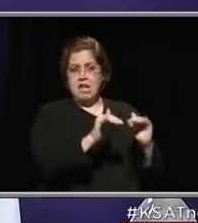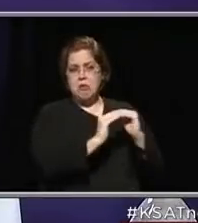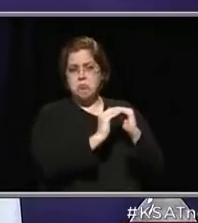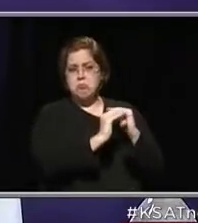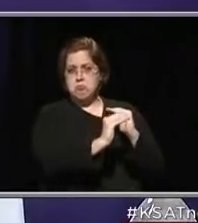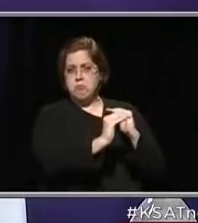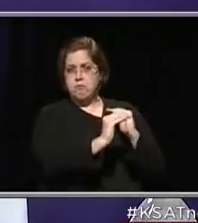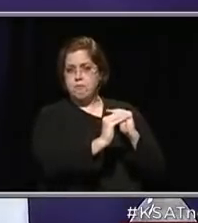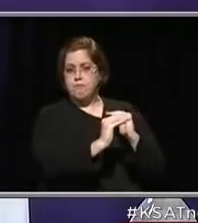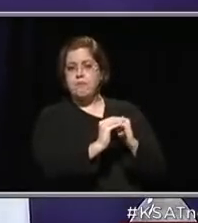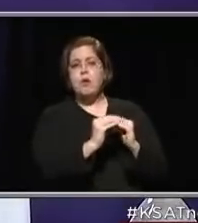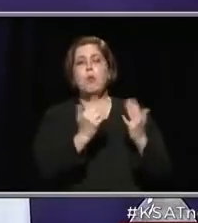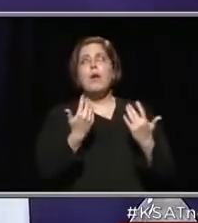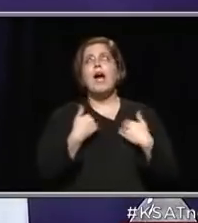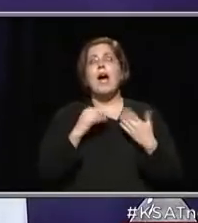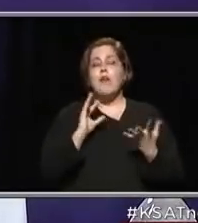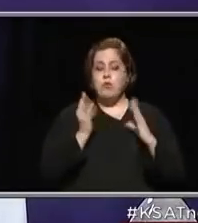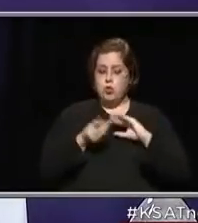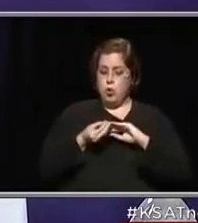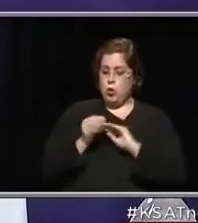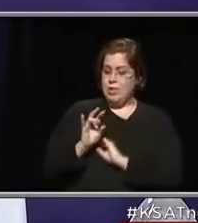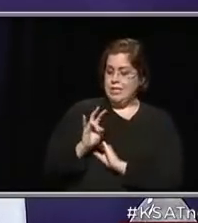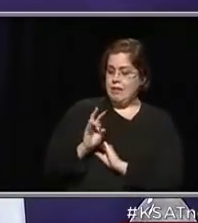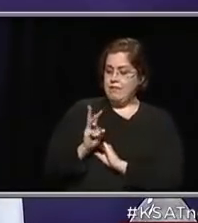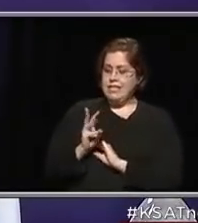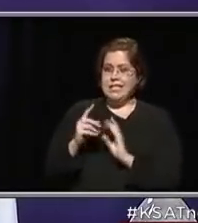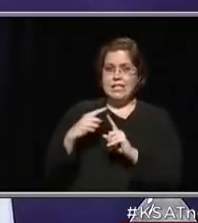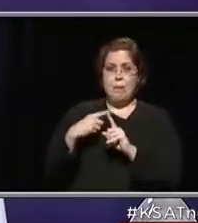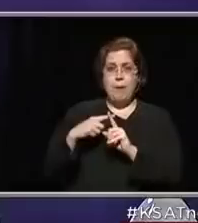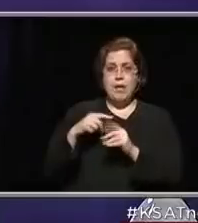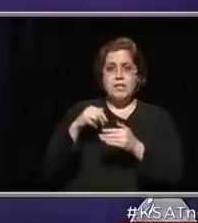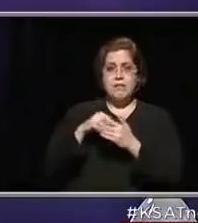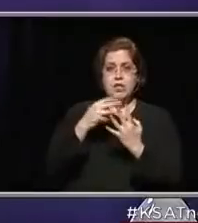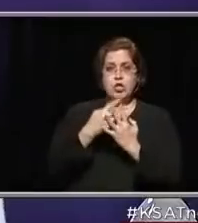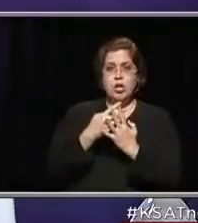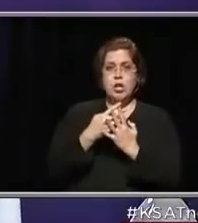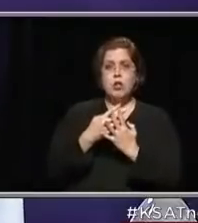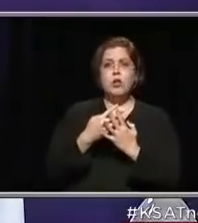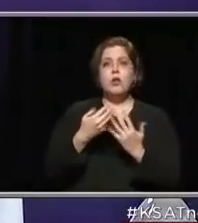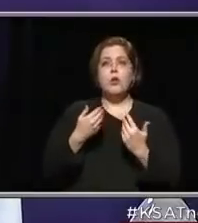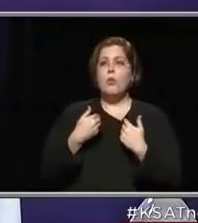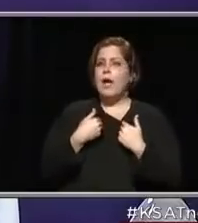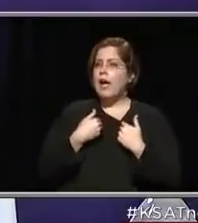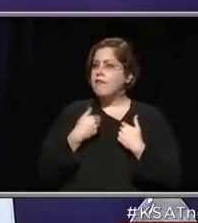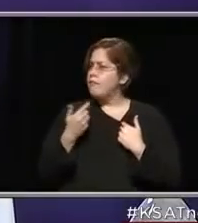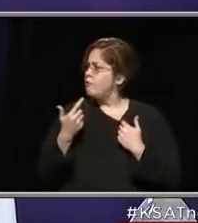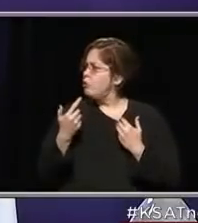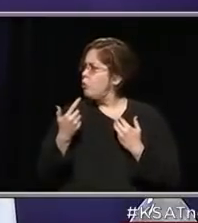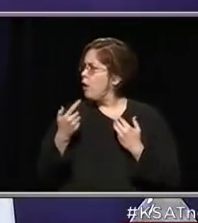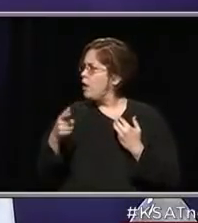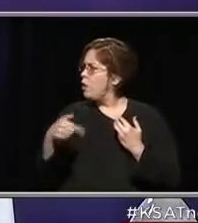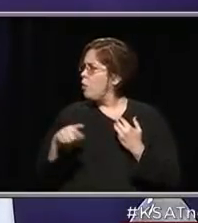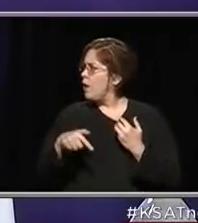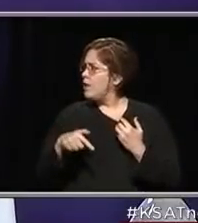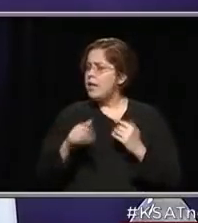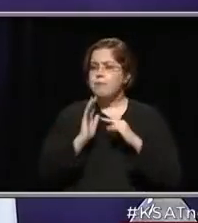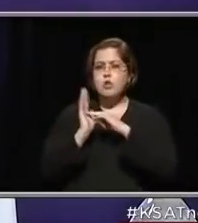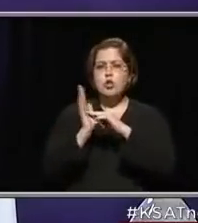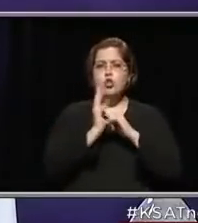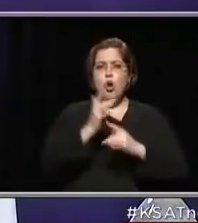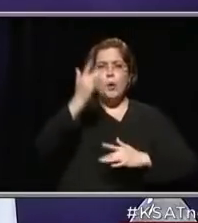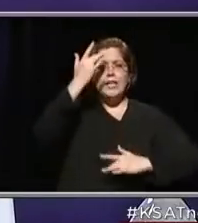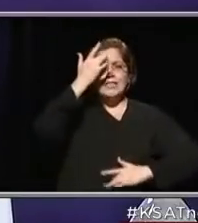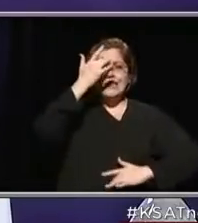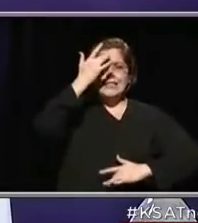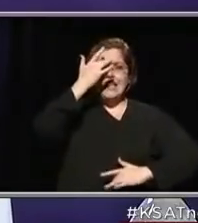have a total of 76 positive in there, with 21 of them having symptoms and the